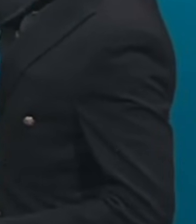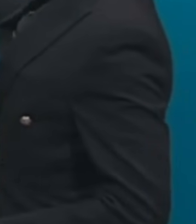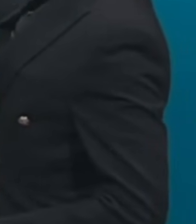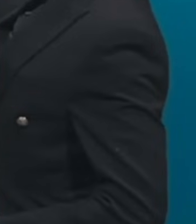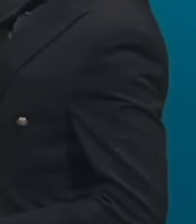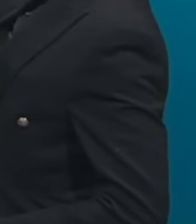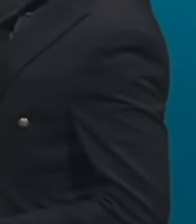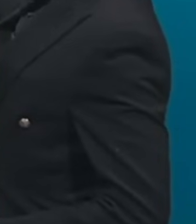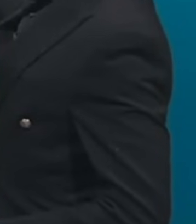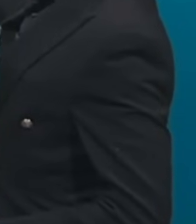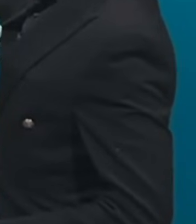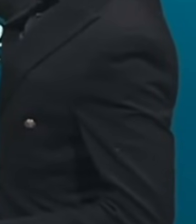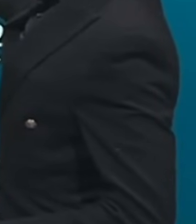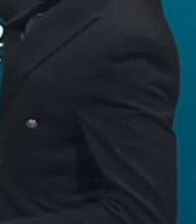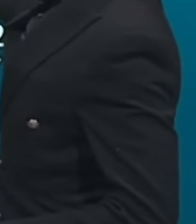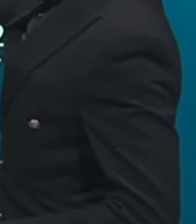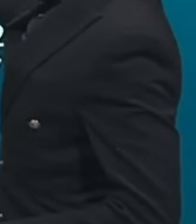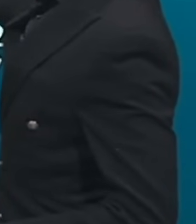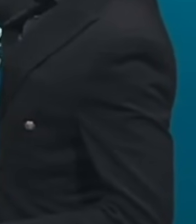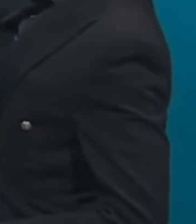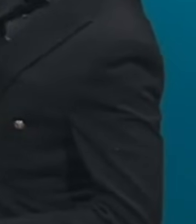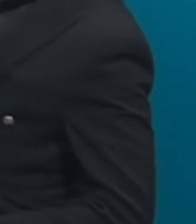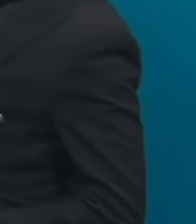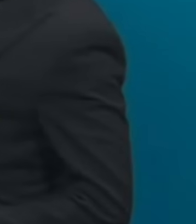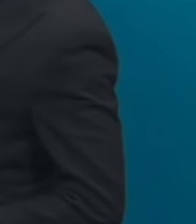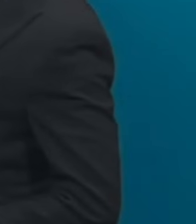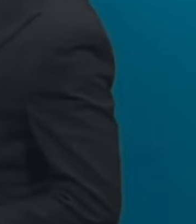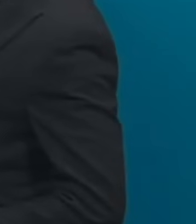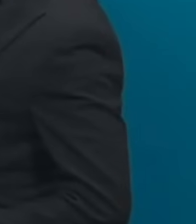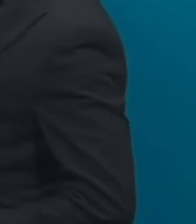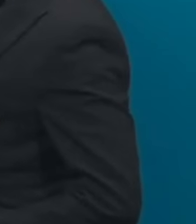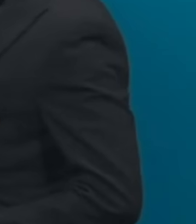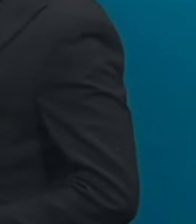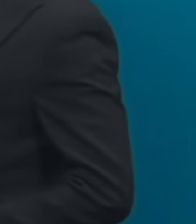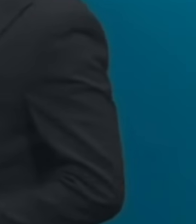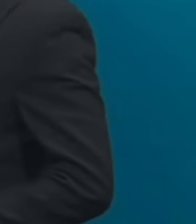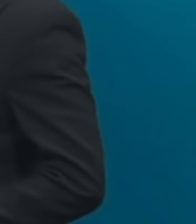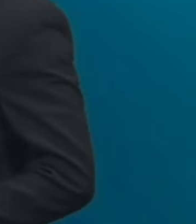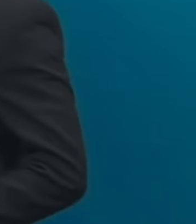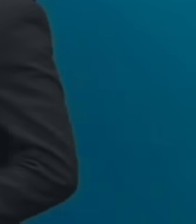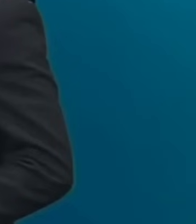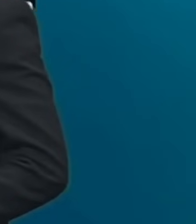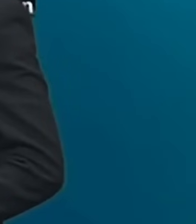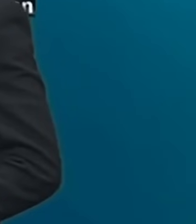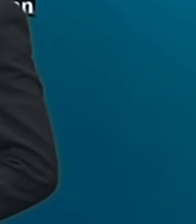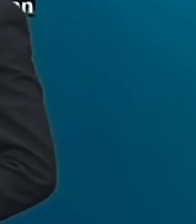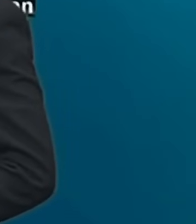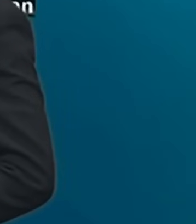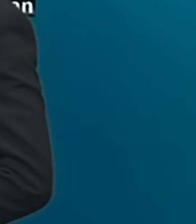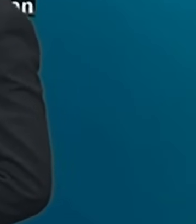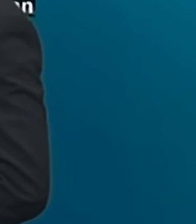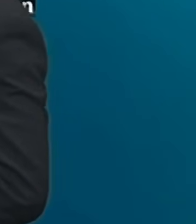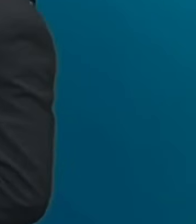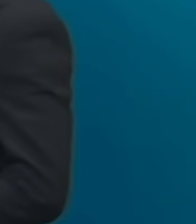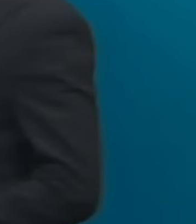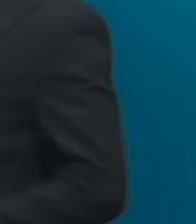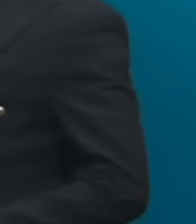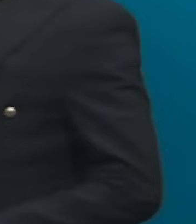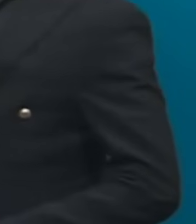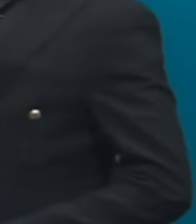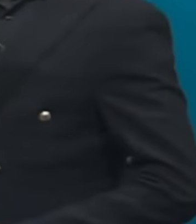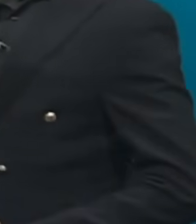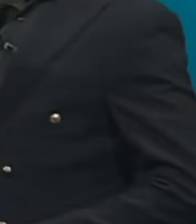mono province ya KwaZulu-Natal ka Mpumalanga le gona province ya Limpopo dikgonagalo tša dipula ka diperesente tše 30 re lebetse yona o le ka kwa East London, Eastern Cape,